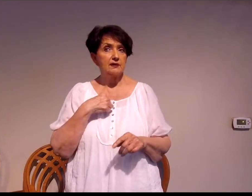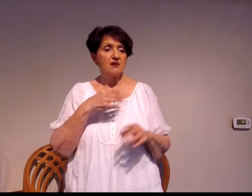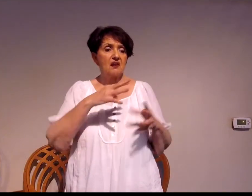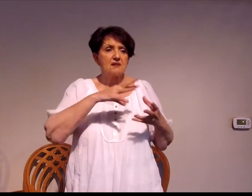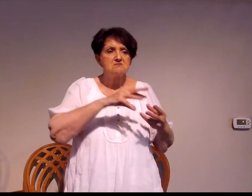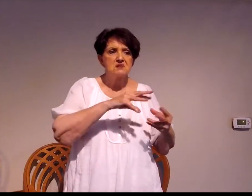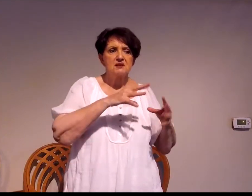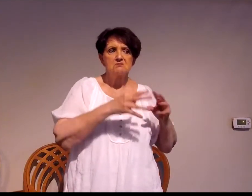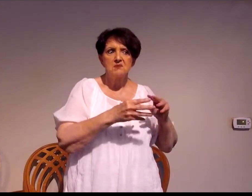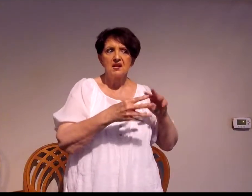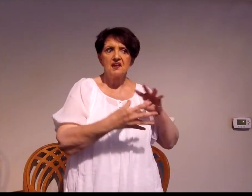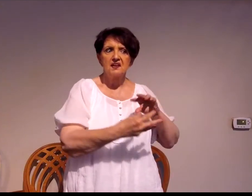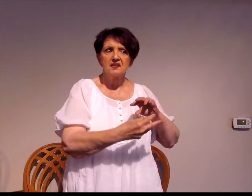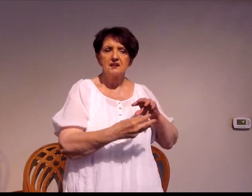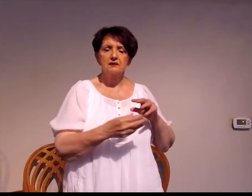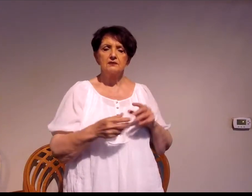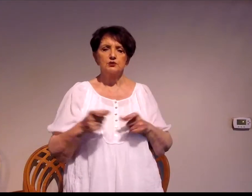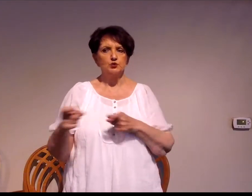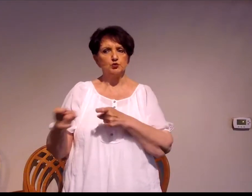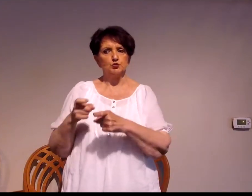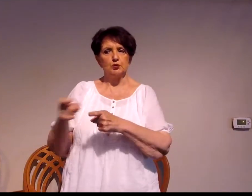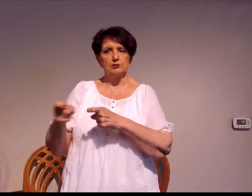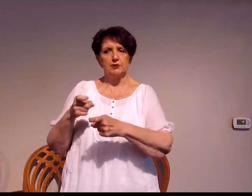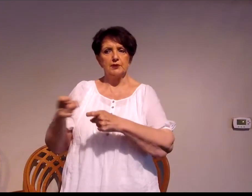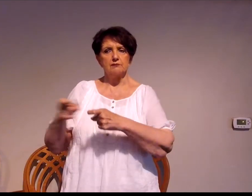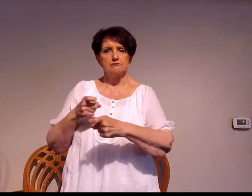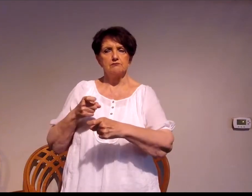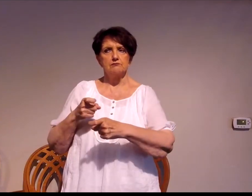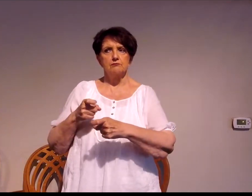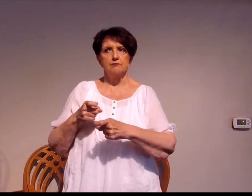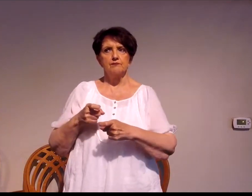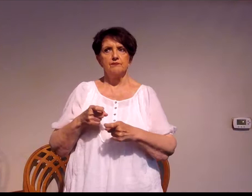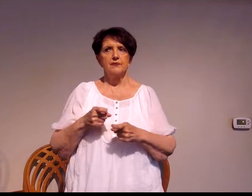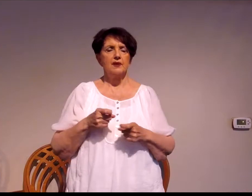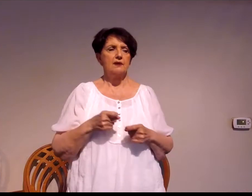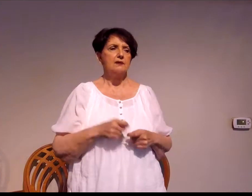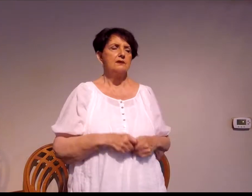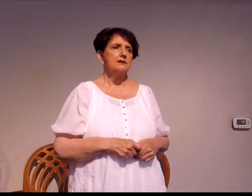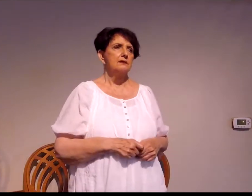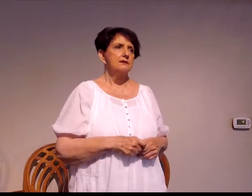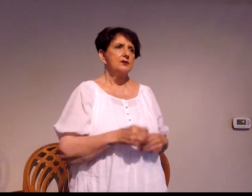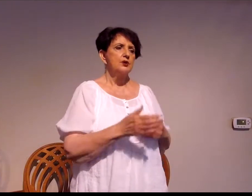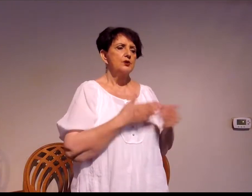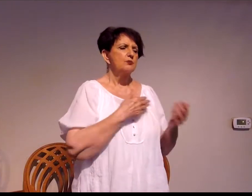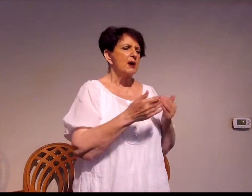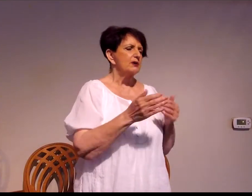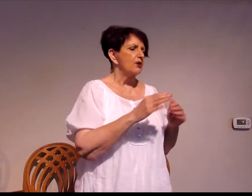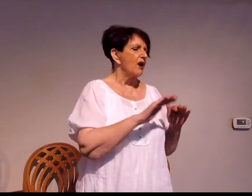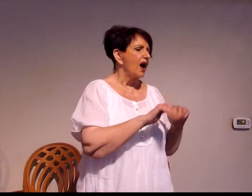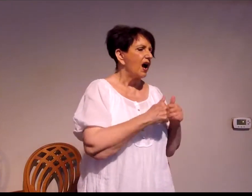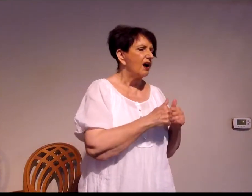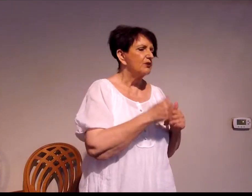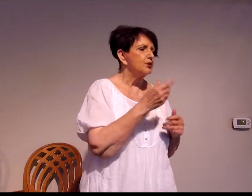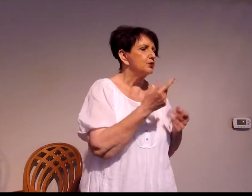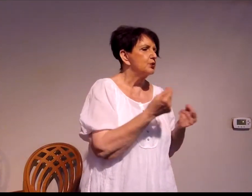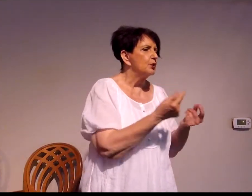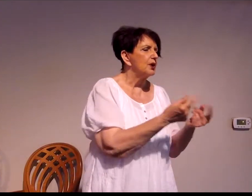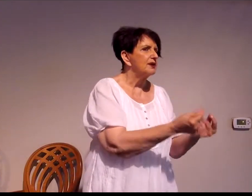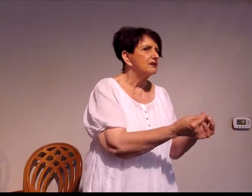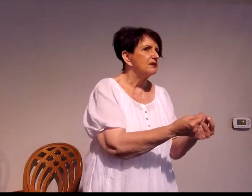manipulating, controlling. No matter how you do something, they know a better way to